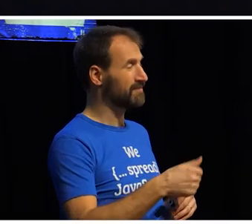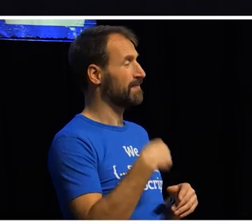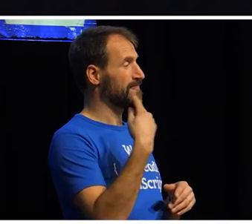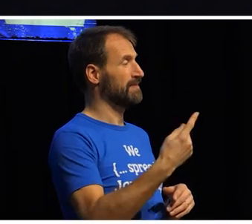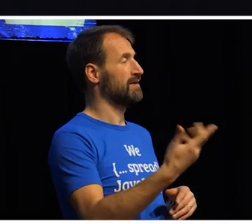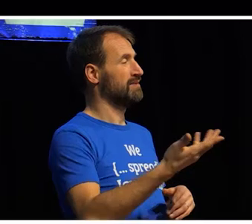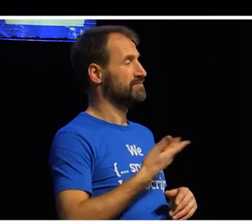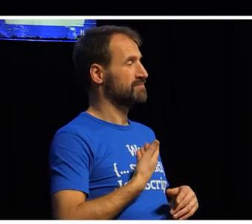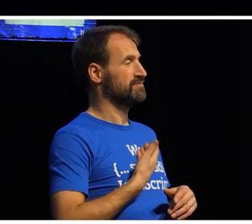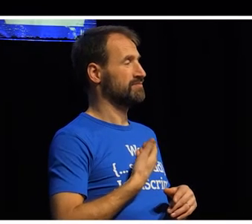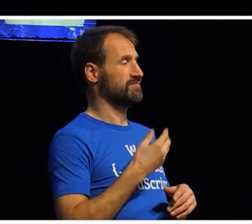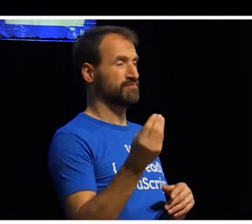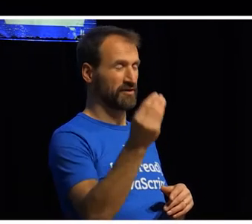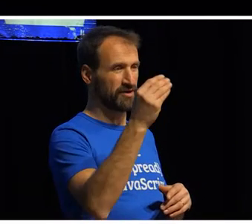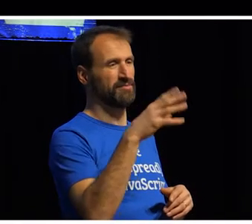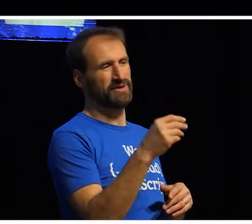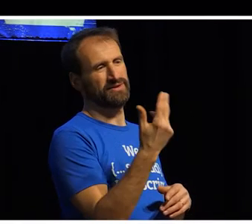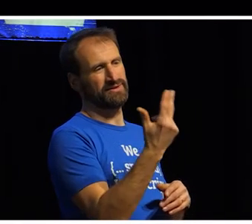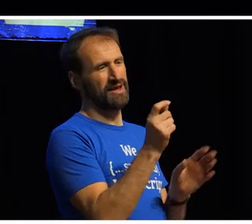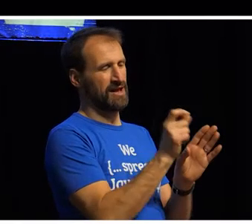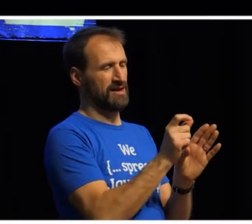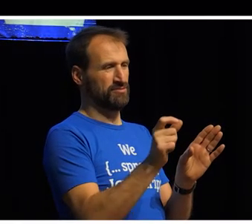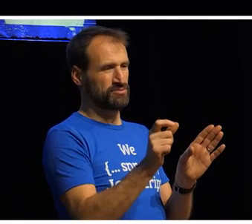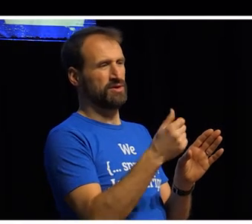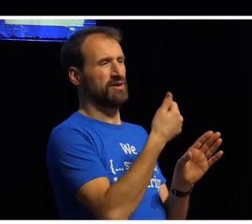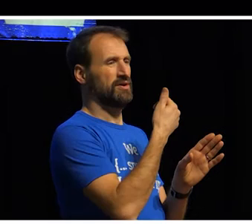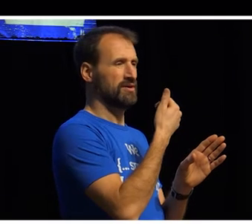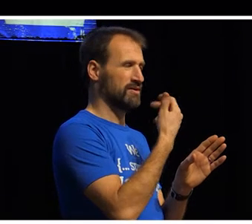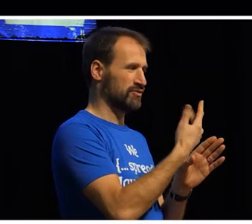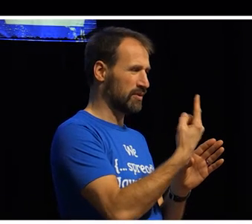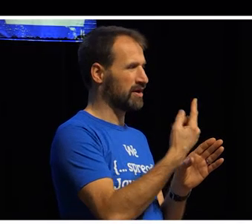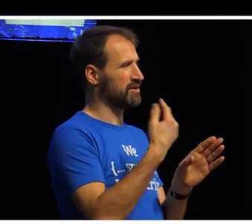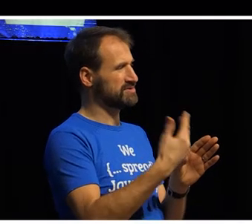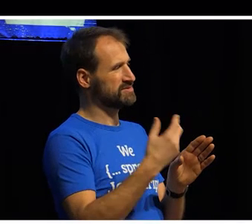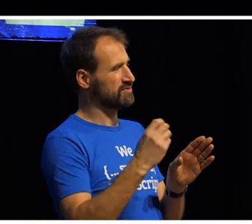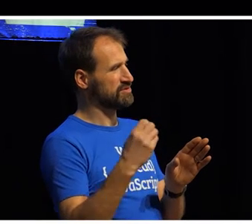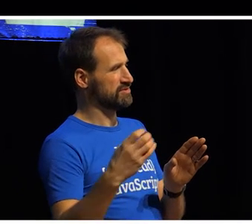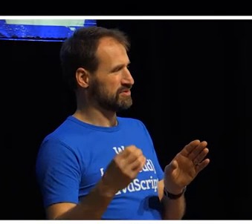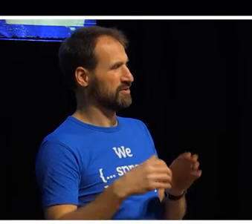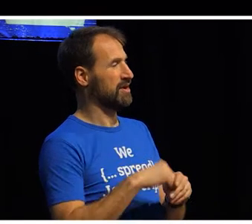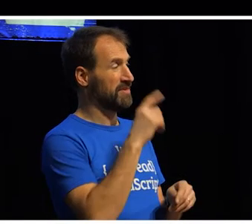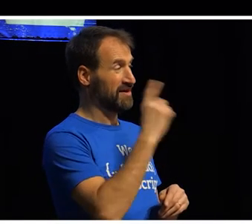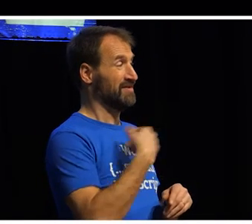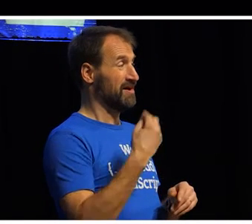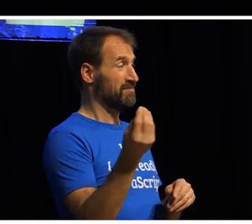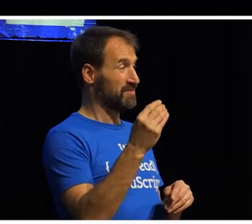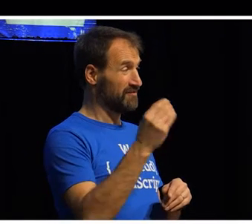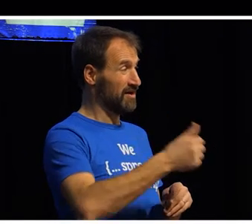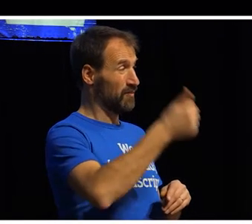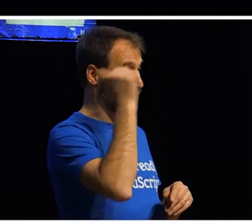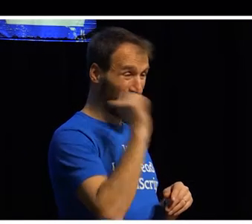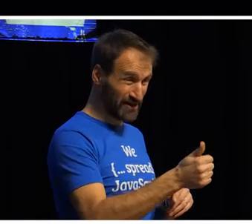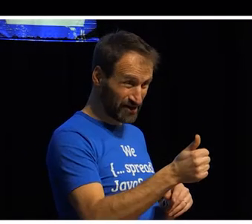buffer allocated with those three characters 1 0 0 but if I do a new buffer and give it 100 I will get a hundred bytes in memory